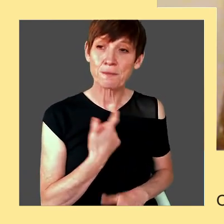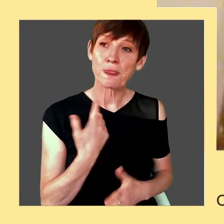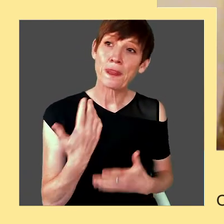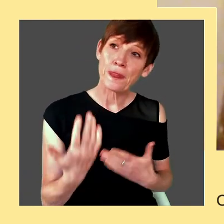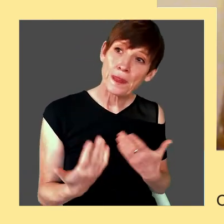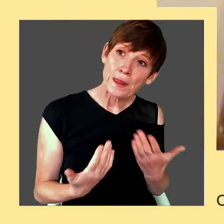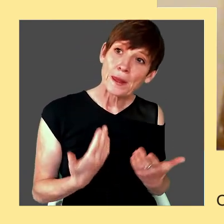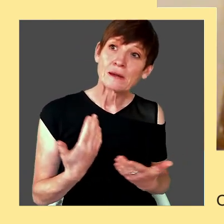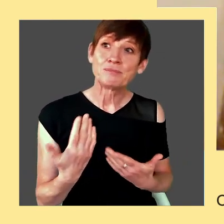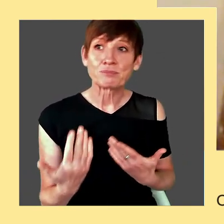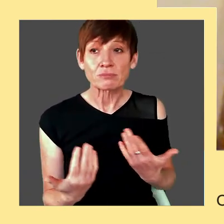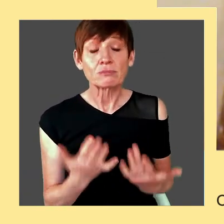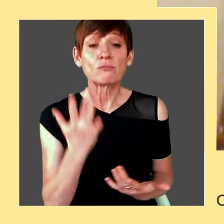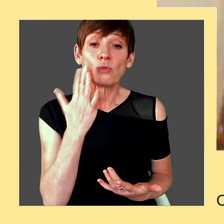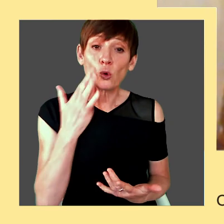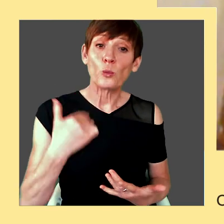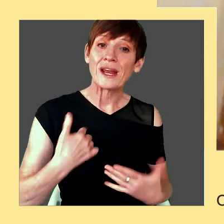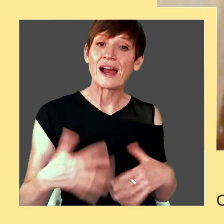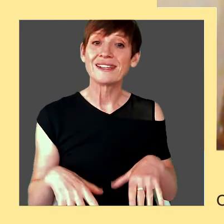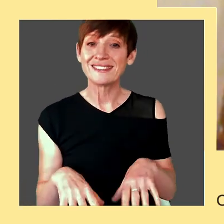when I started, I haven't got